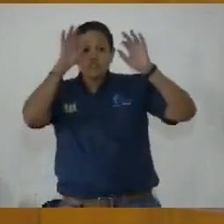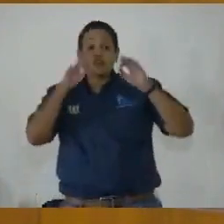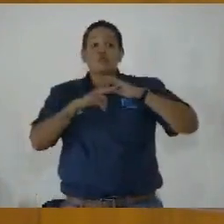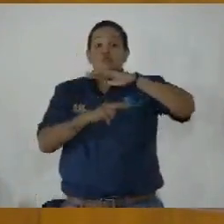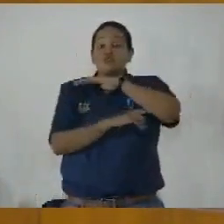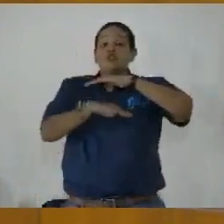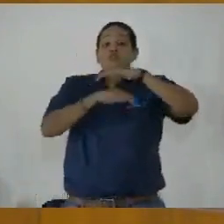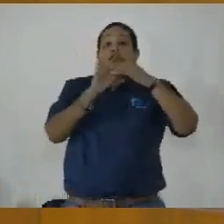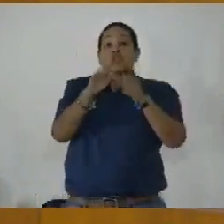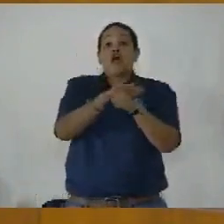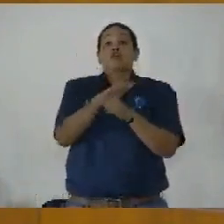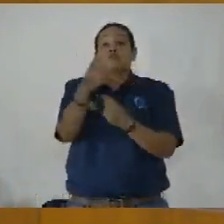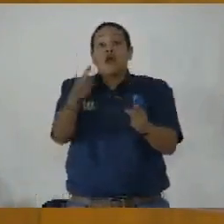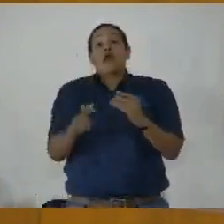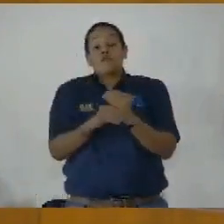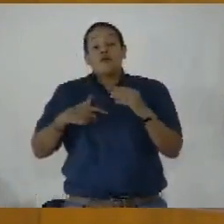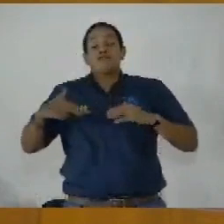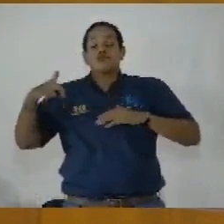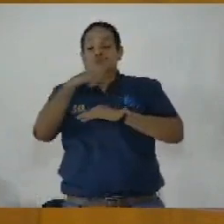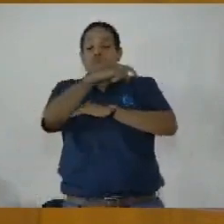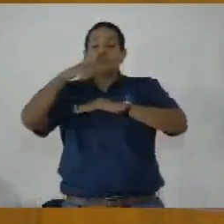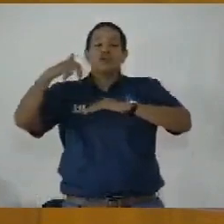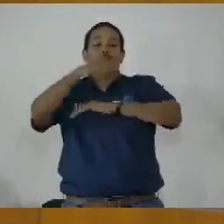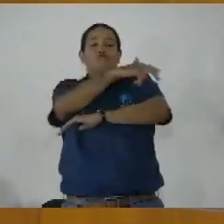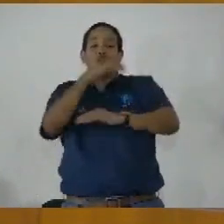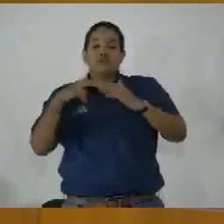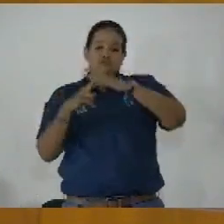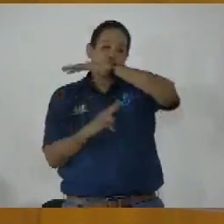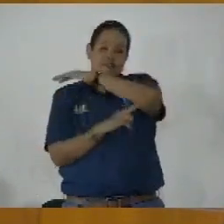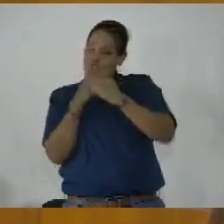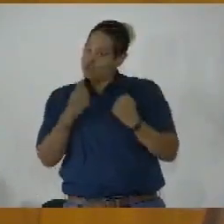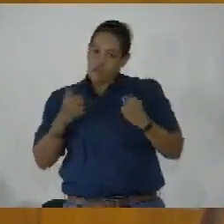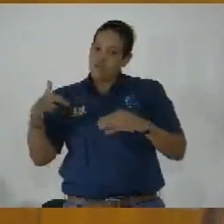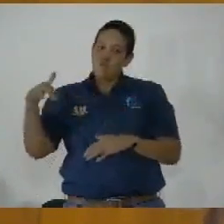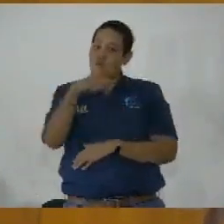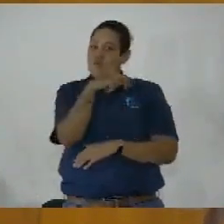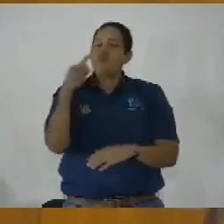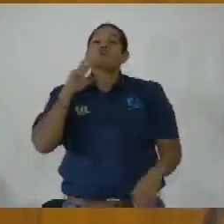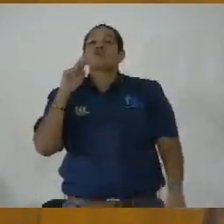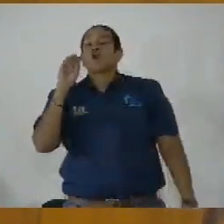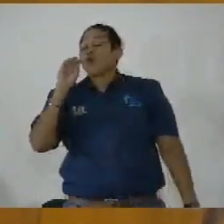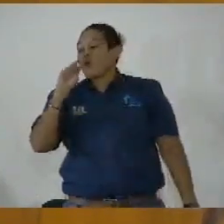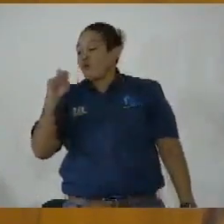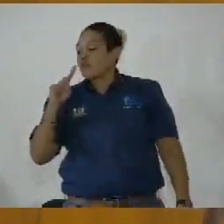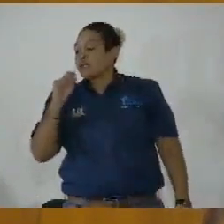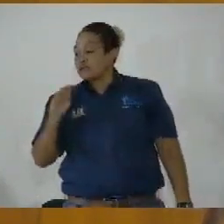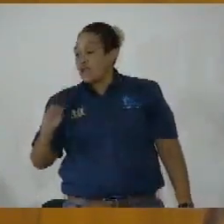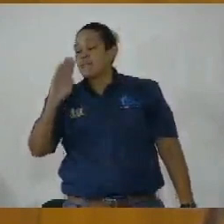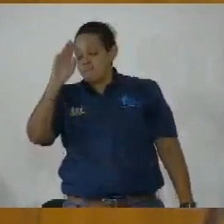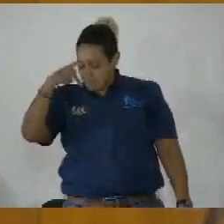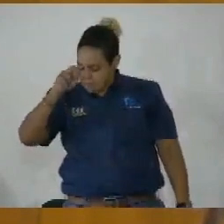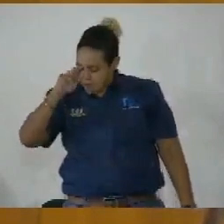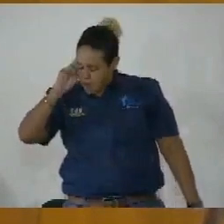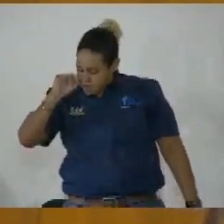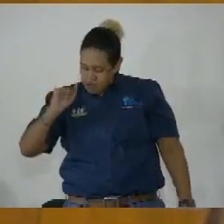And we also have some pedestrian bridges, for example, the Rio Cobre Dam pedestrian bridge, the Port Maria